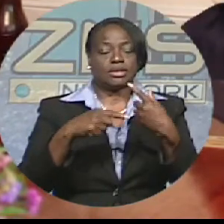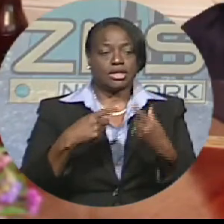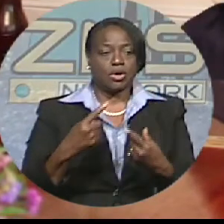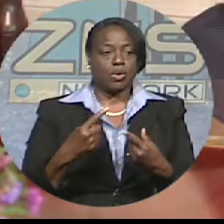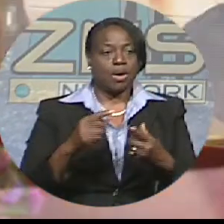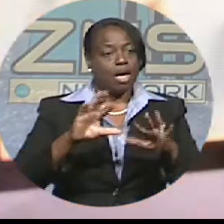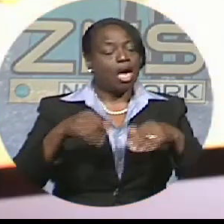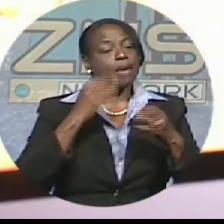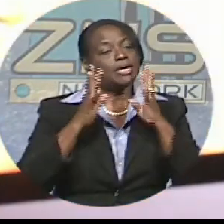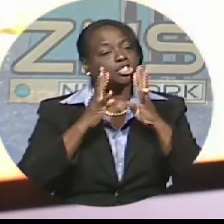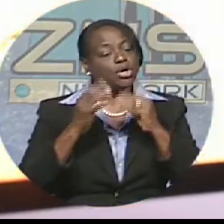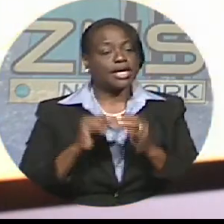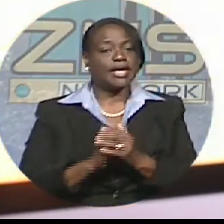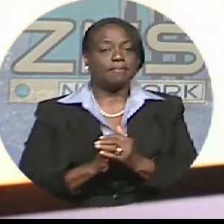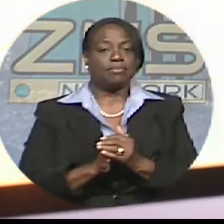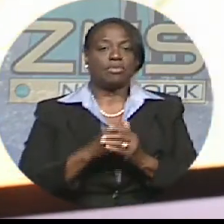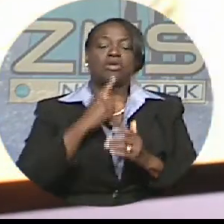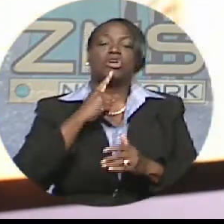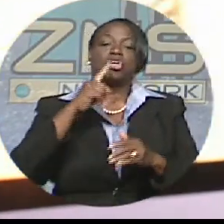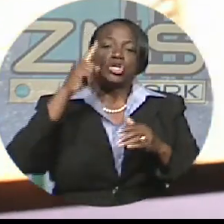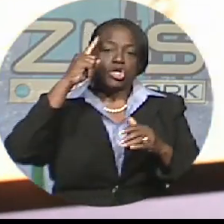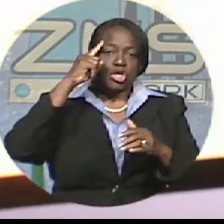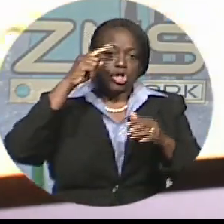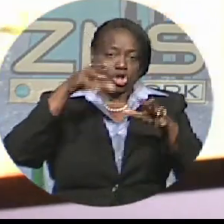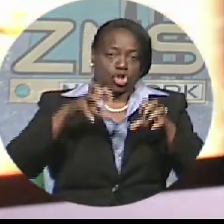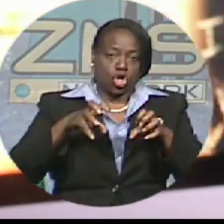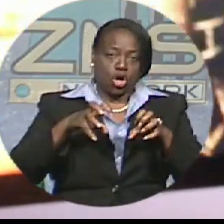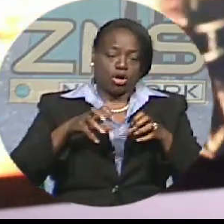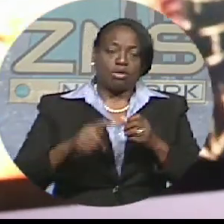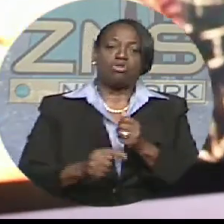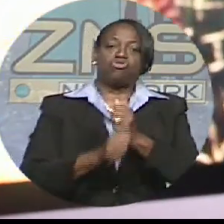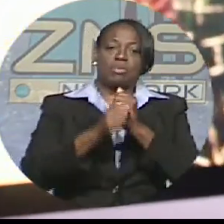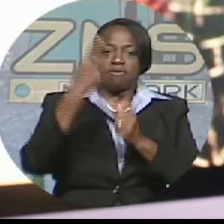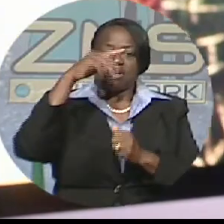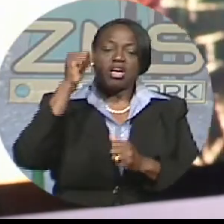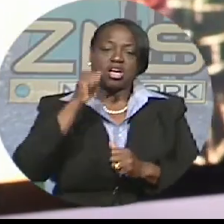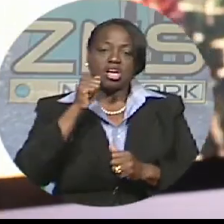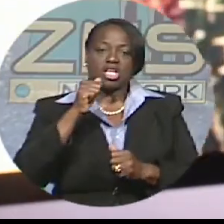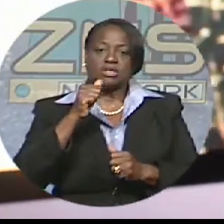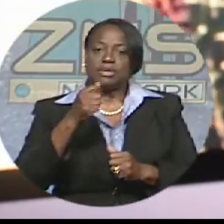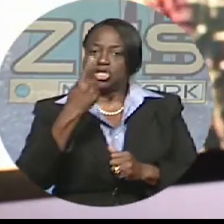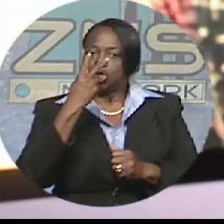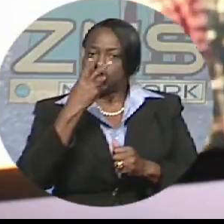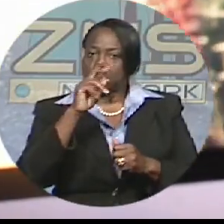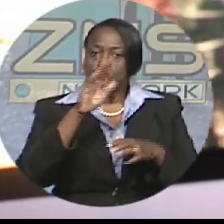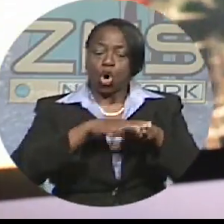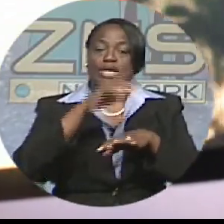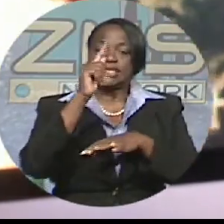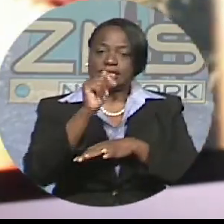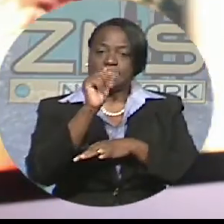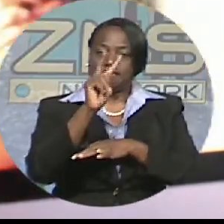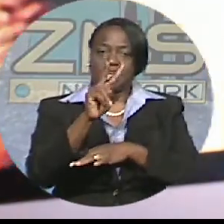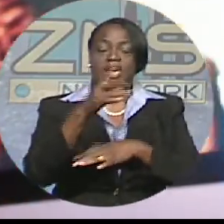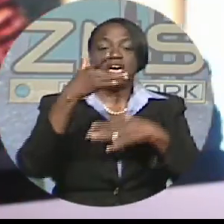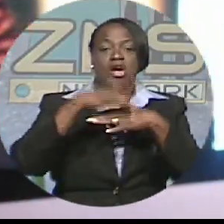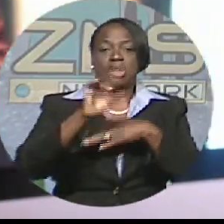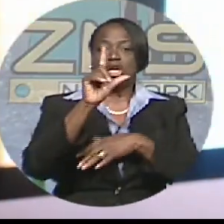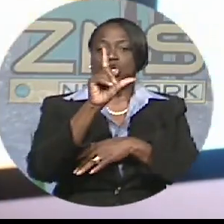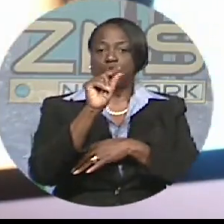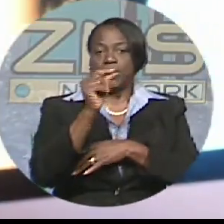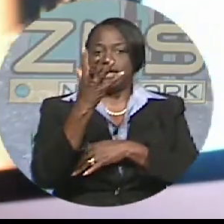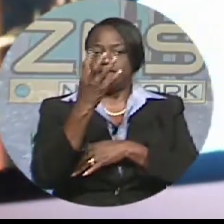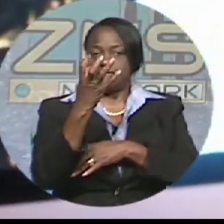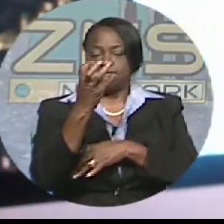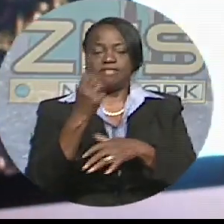How am I talking? Shock Treatment for Girls premieres on the ZNS Network early 2015. Charisma Robinson, ZNS